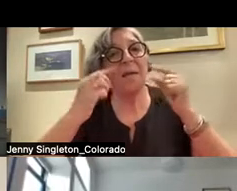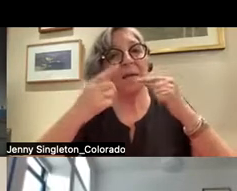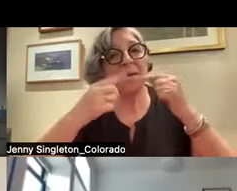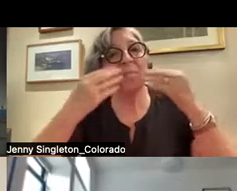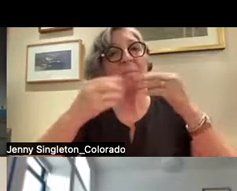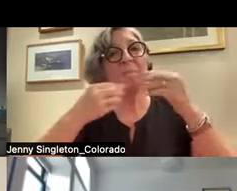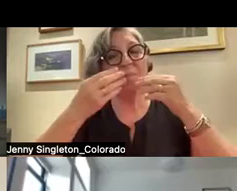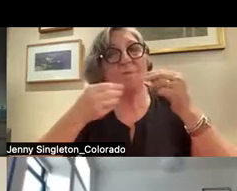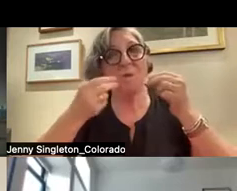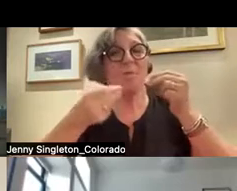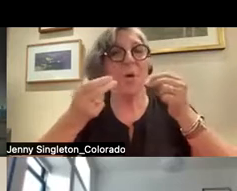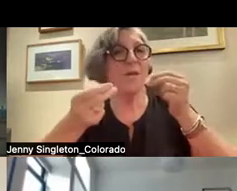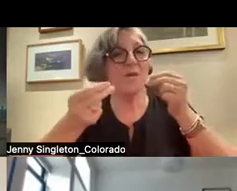and